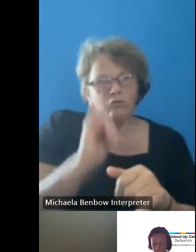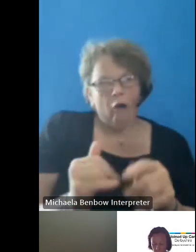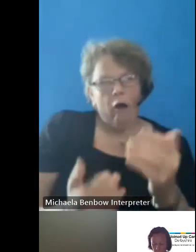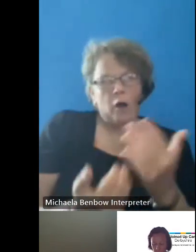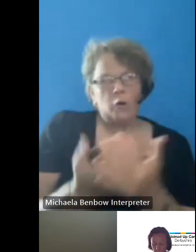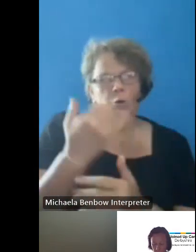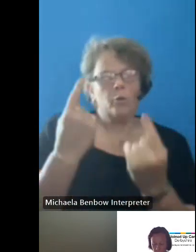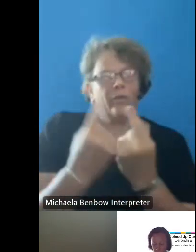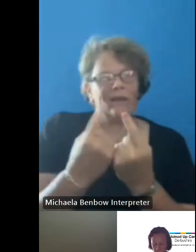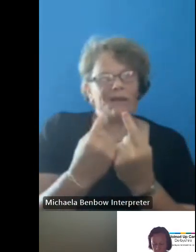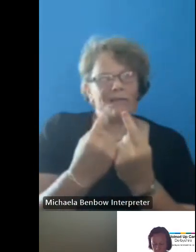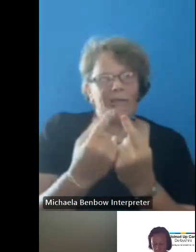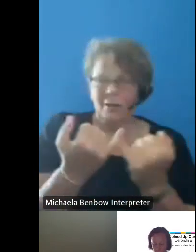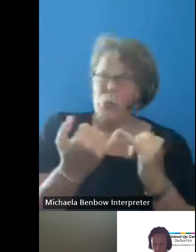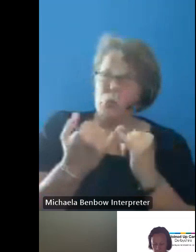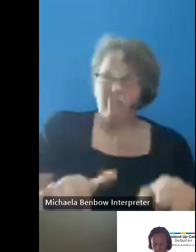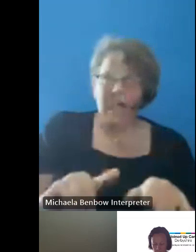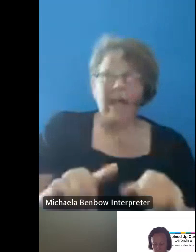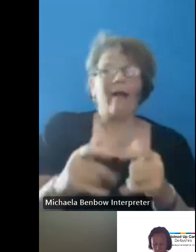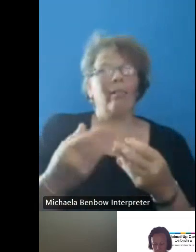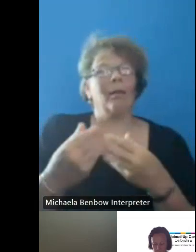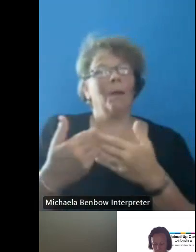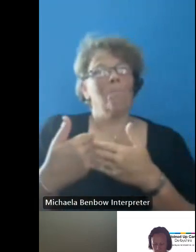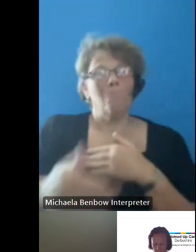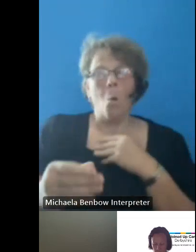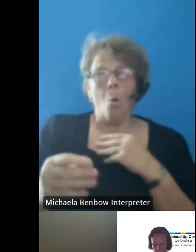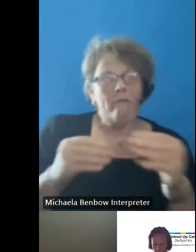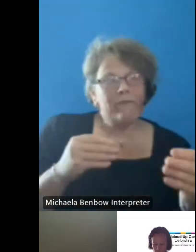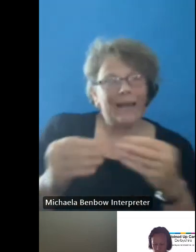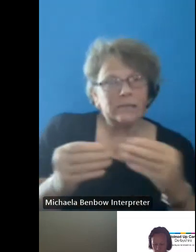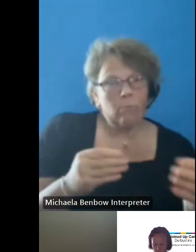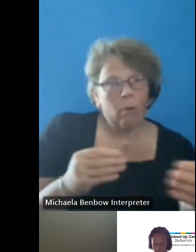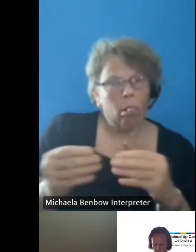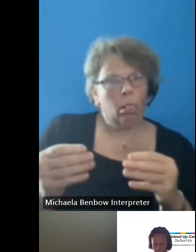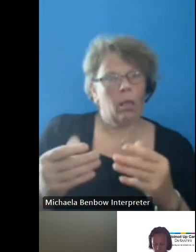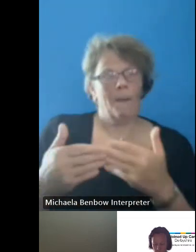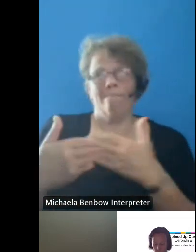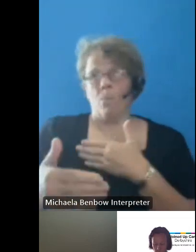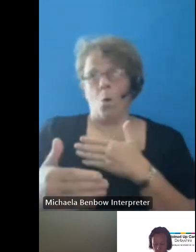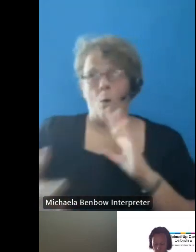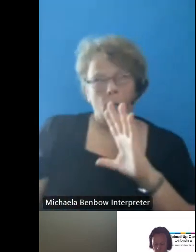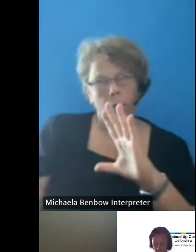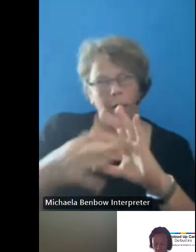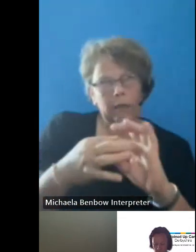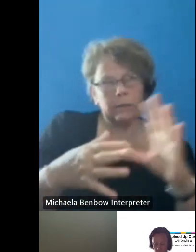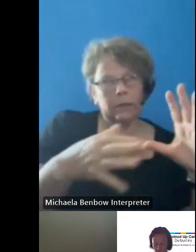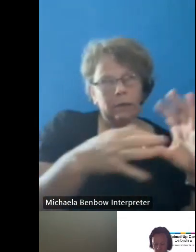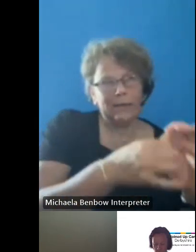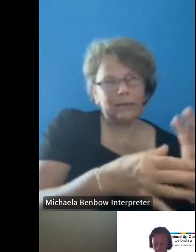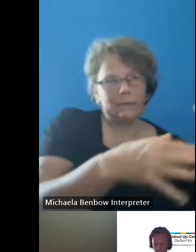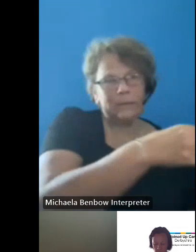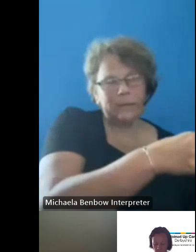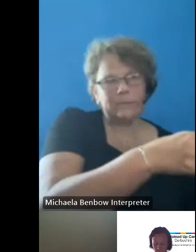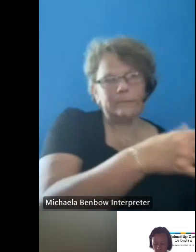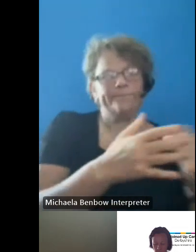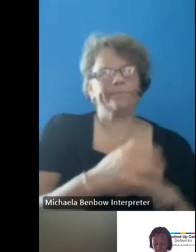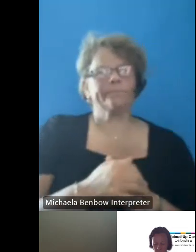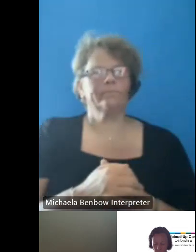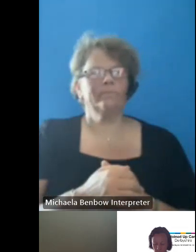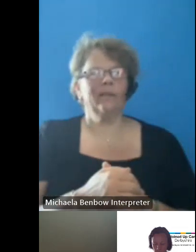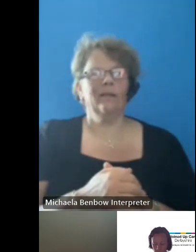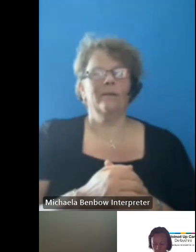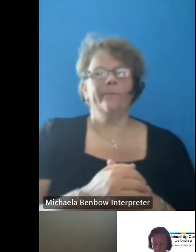fail quickly, to be more flexible, and to link together? Because I think one of the features of how we've set